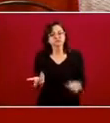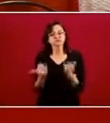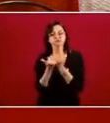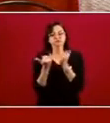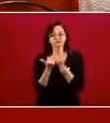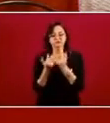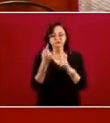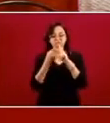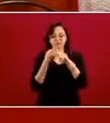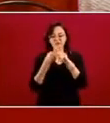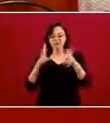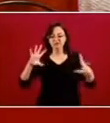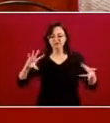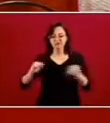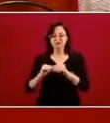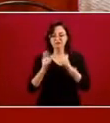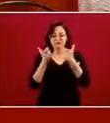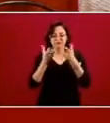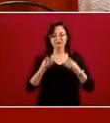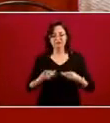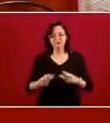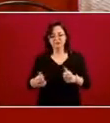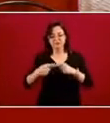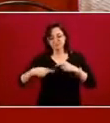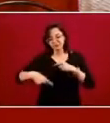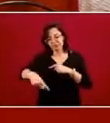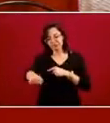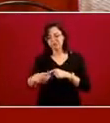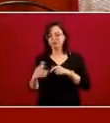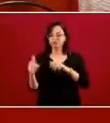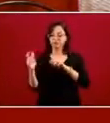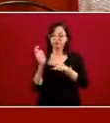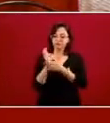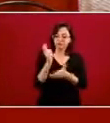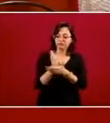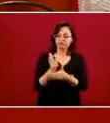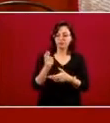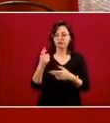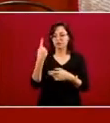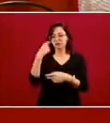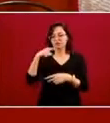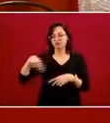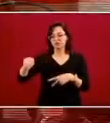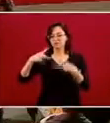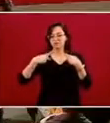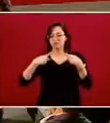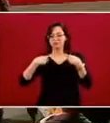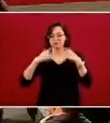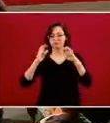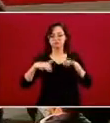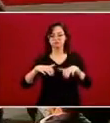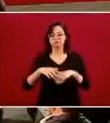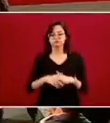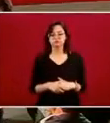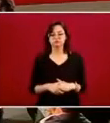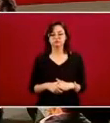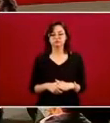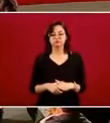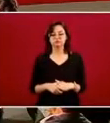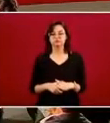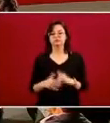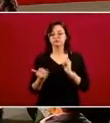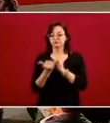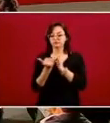happen then? Also, I would like to know how many resources, financial resources, are going to be allocated to this